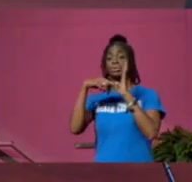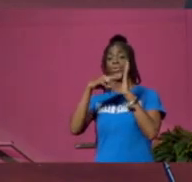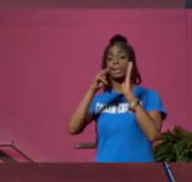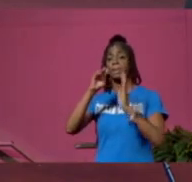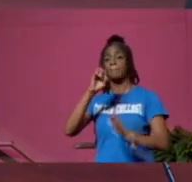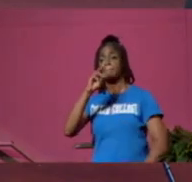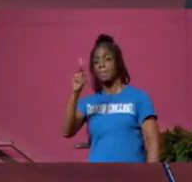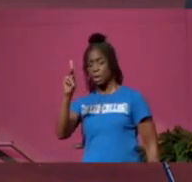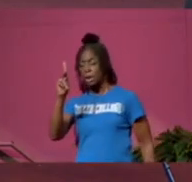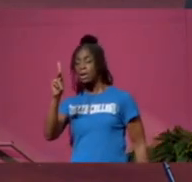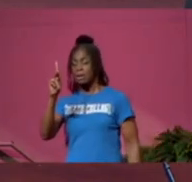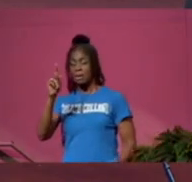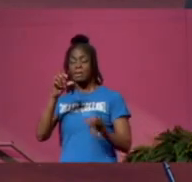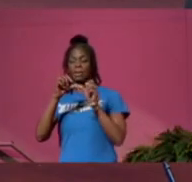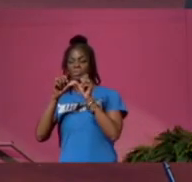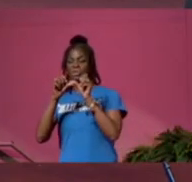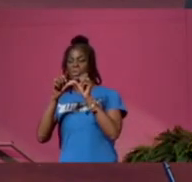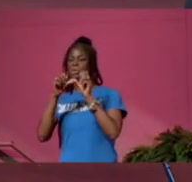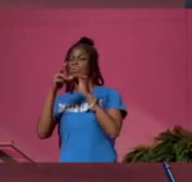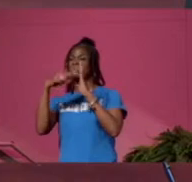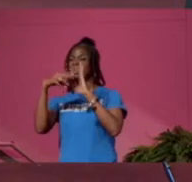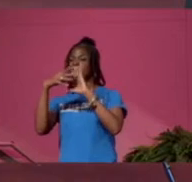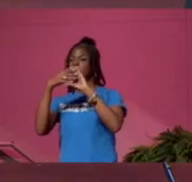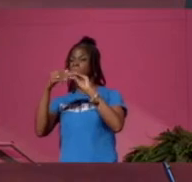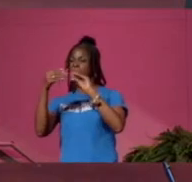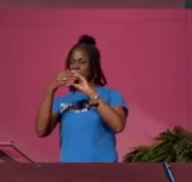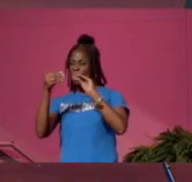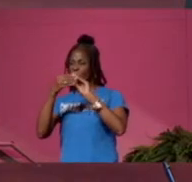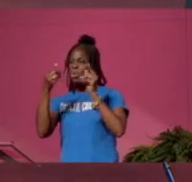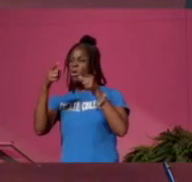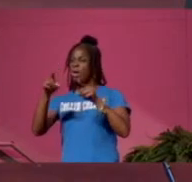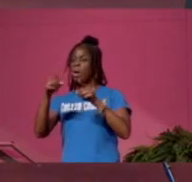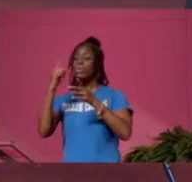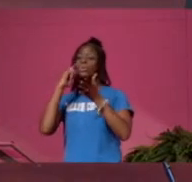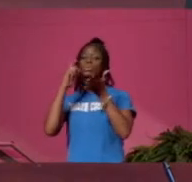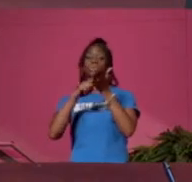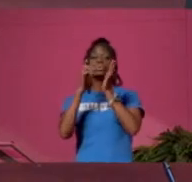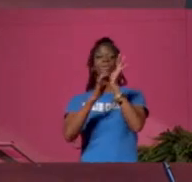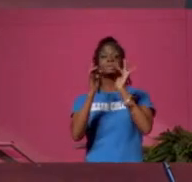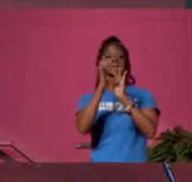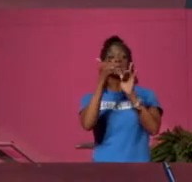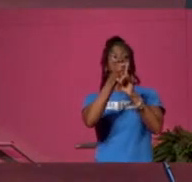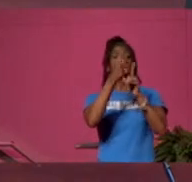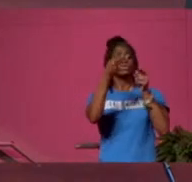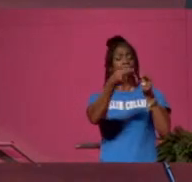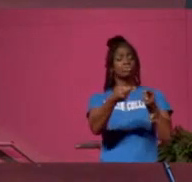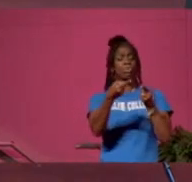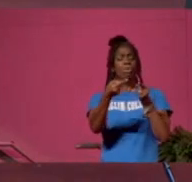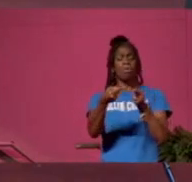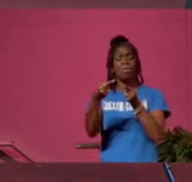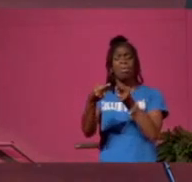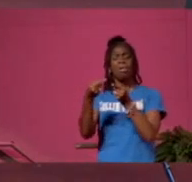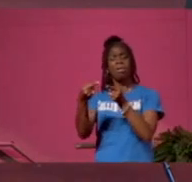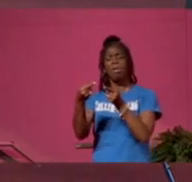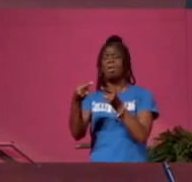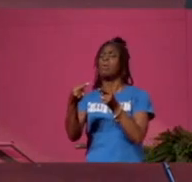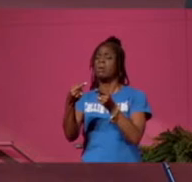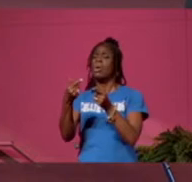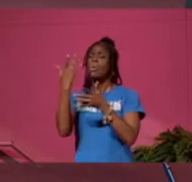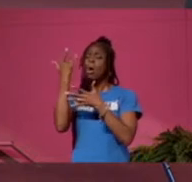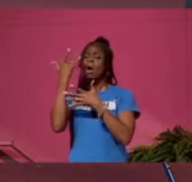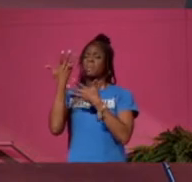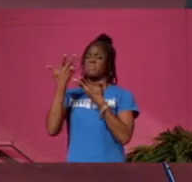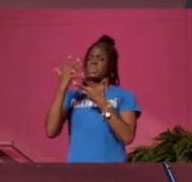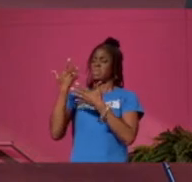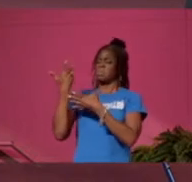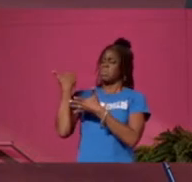Gospel narrative, we see Jesus struggling and dealing with demons, having to teach hard-headed disciples, having to deal with